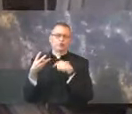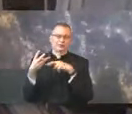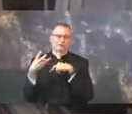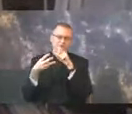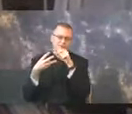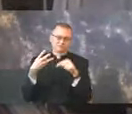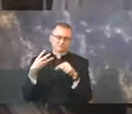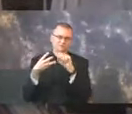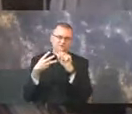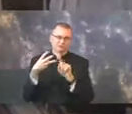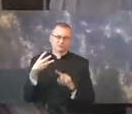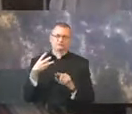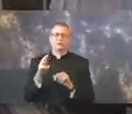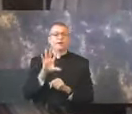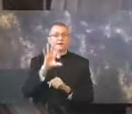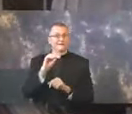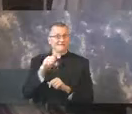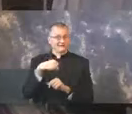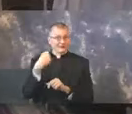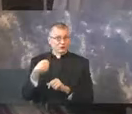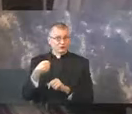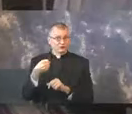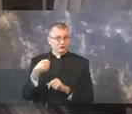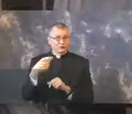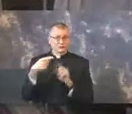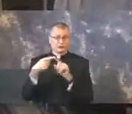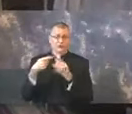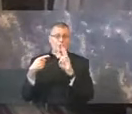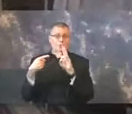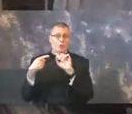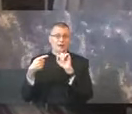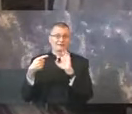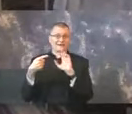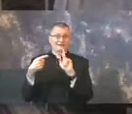Those with 50 years, Father William Wentink,